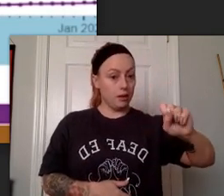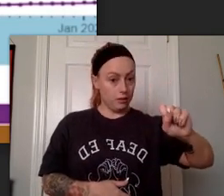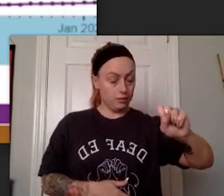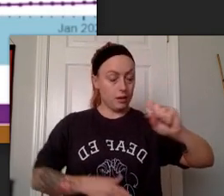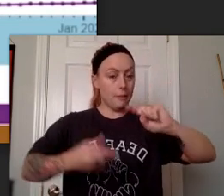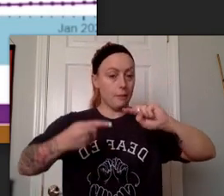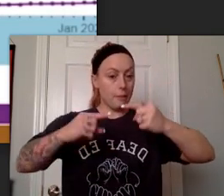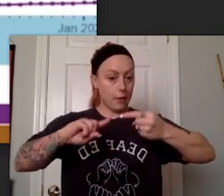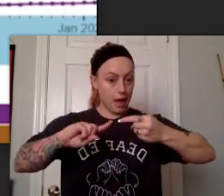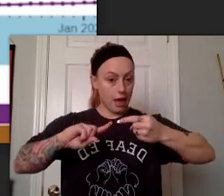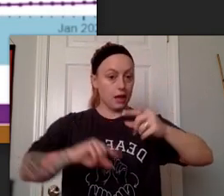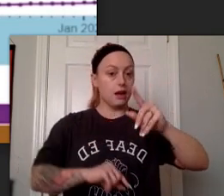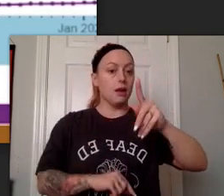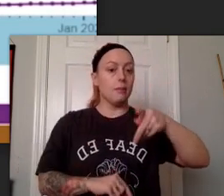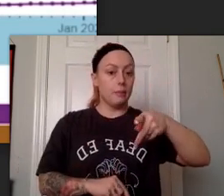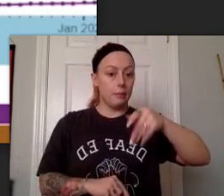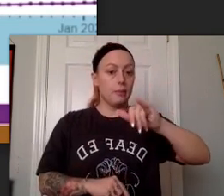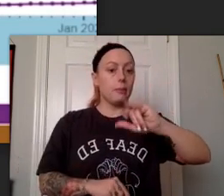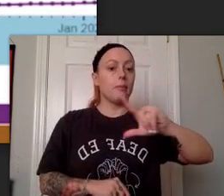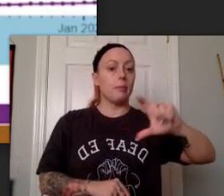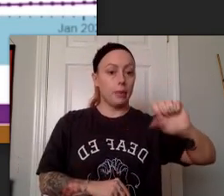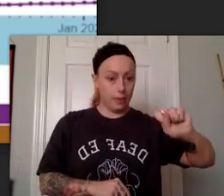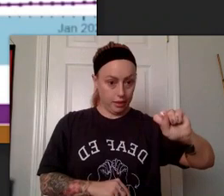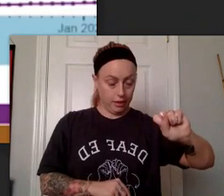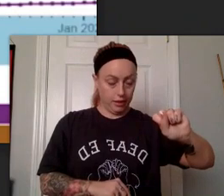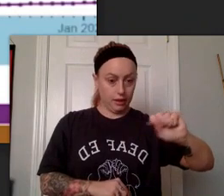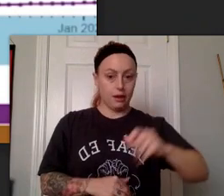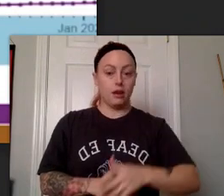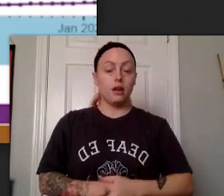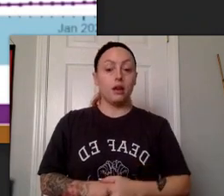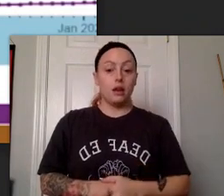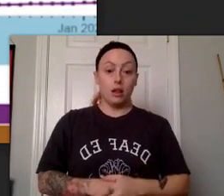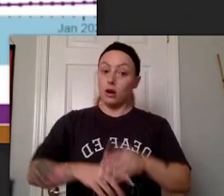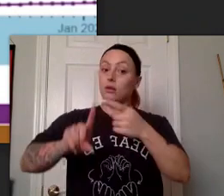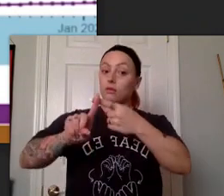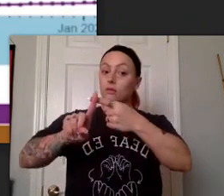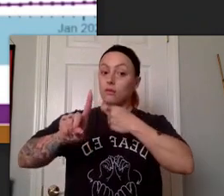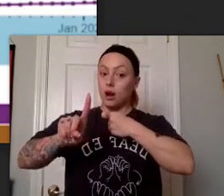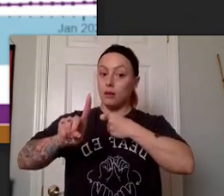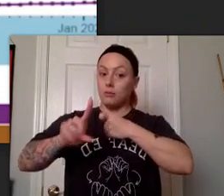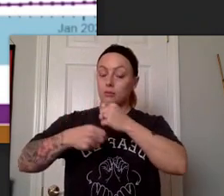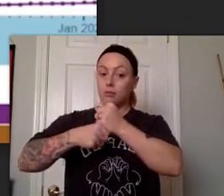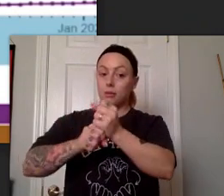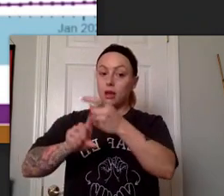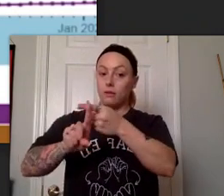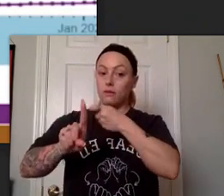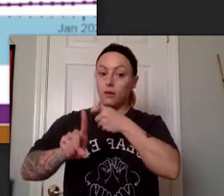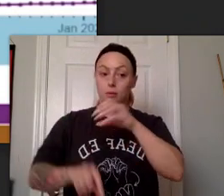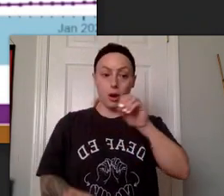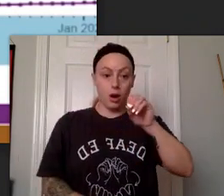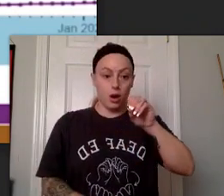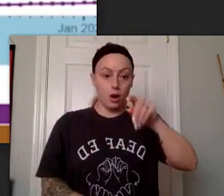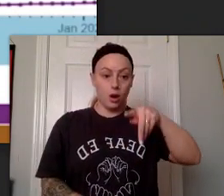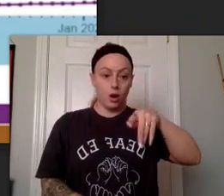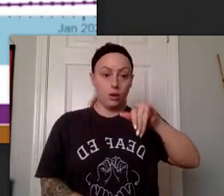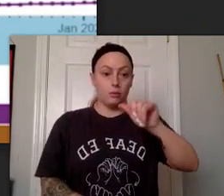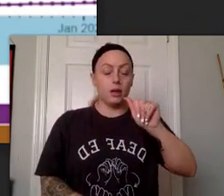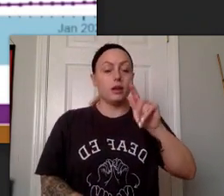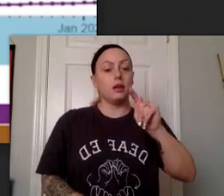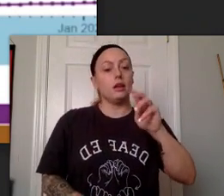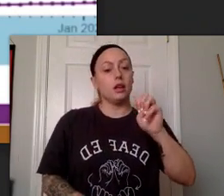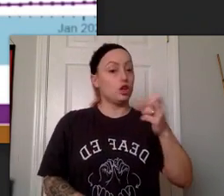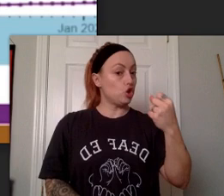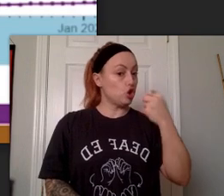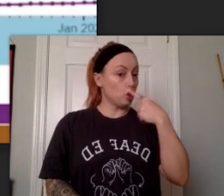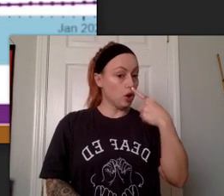pain orientated, and they're derived from the opiate. And she took one